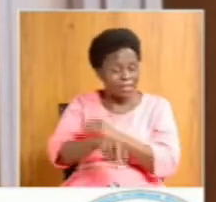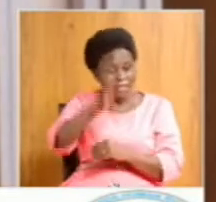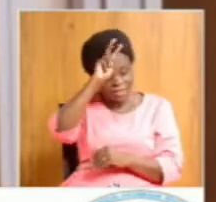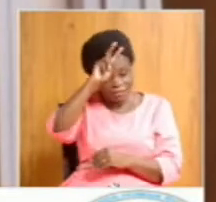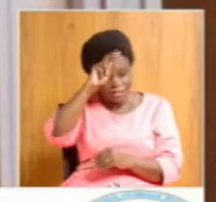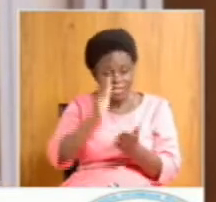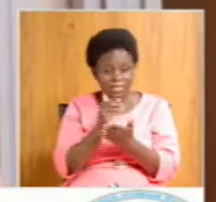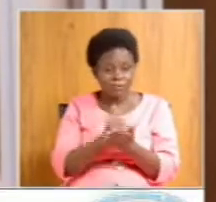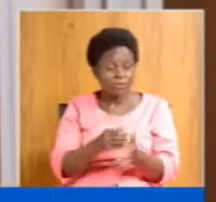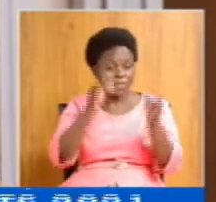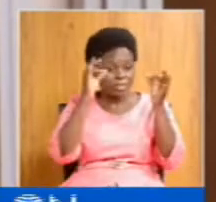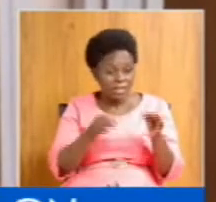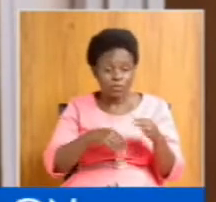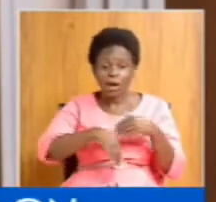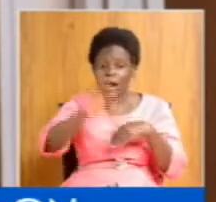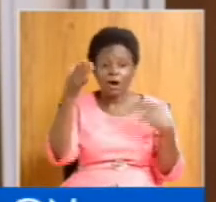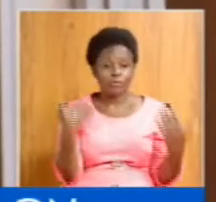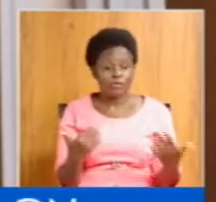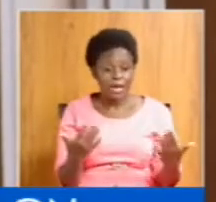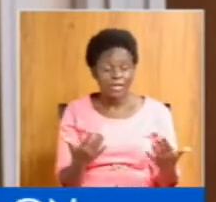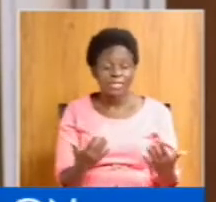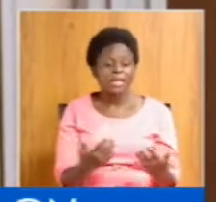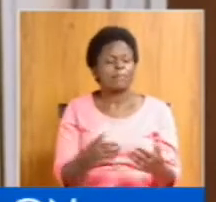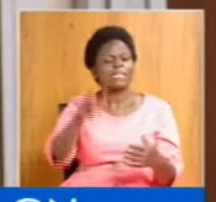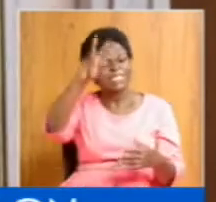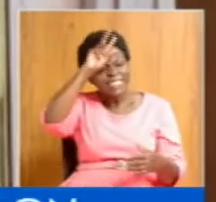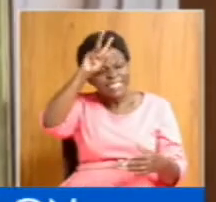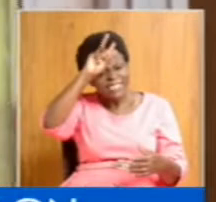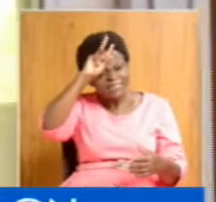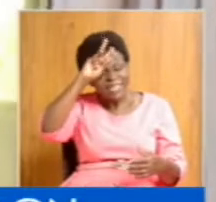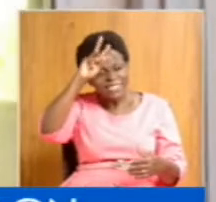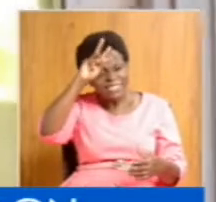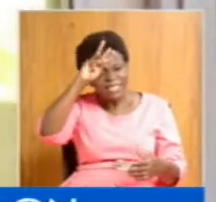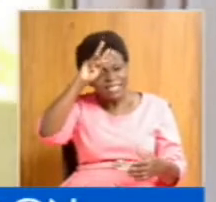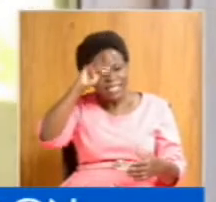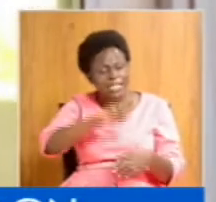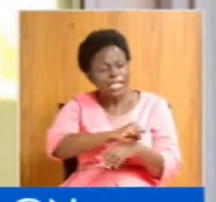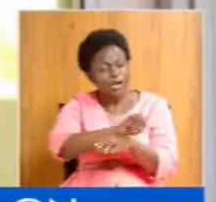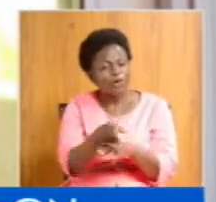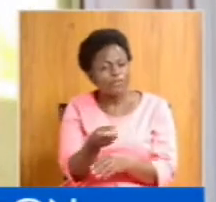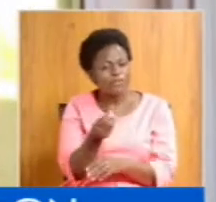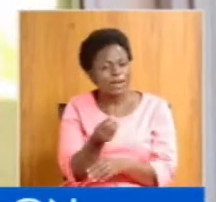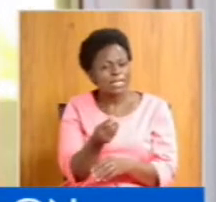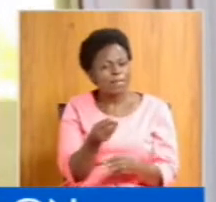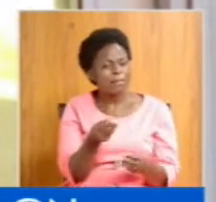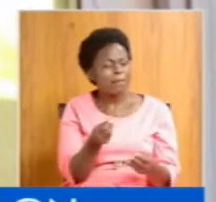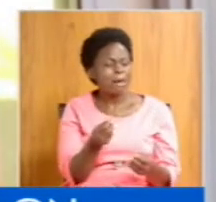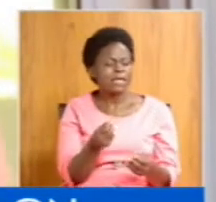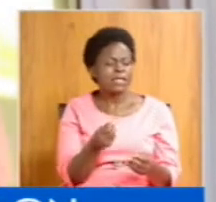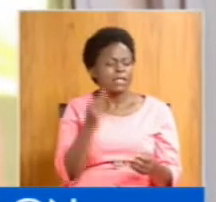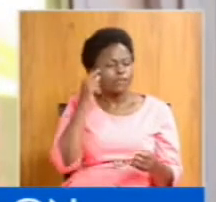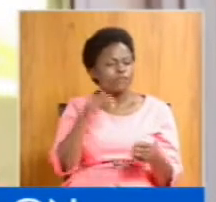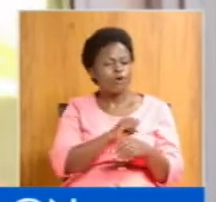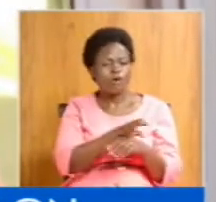The villages, because things had gotten out of hand. But still, the village, I mean, the COVID fund, money is meant to